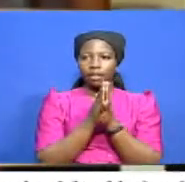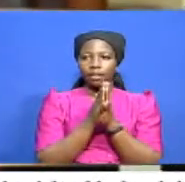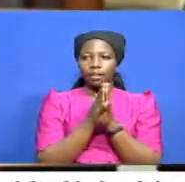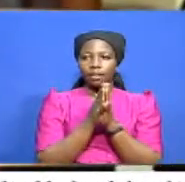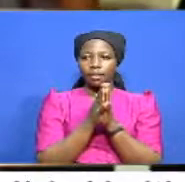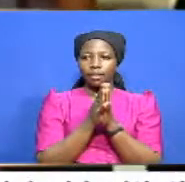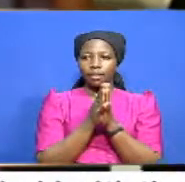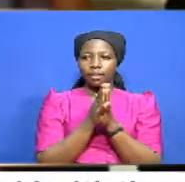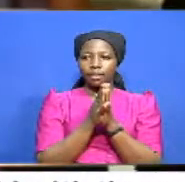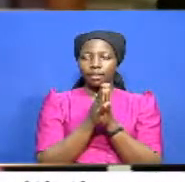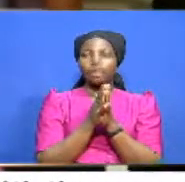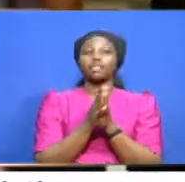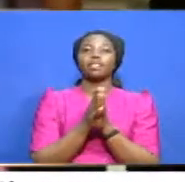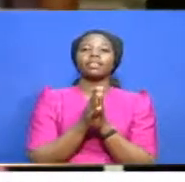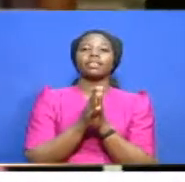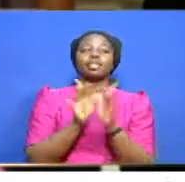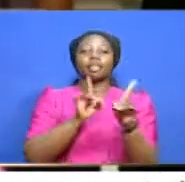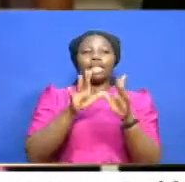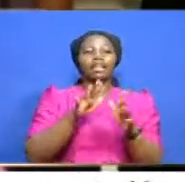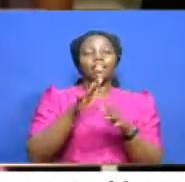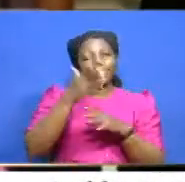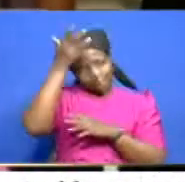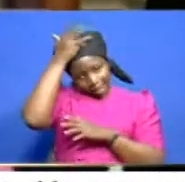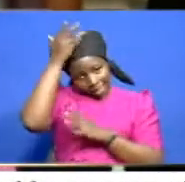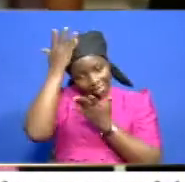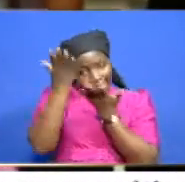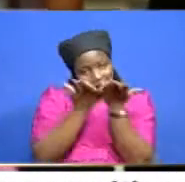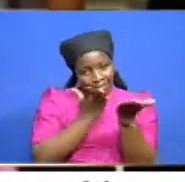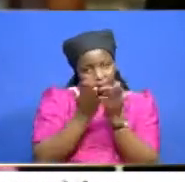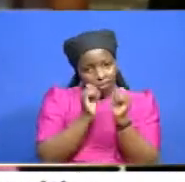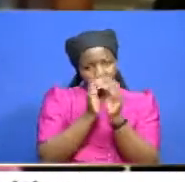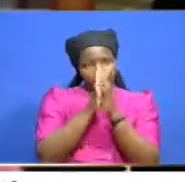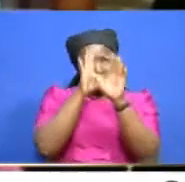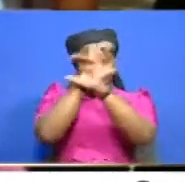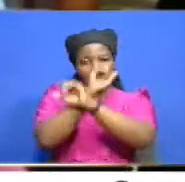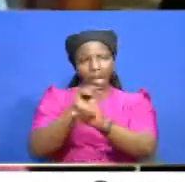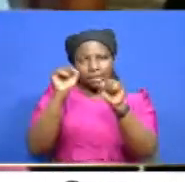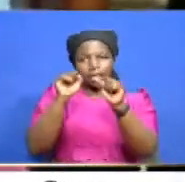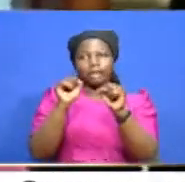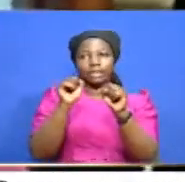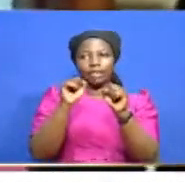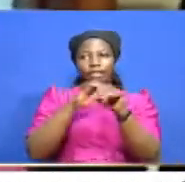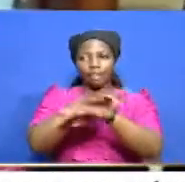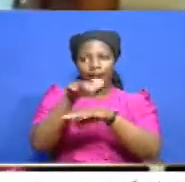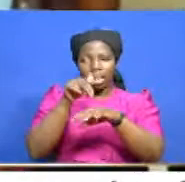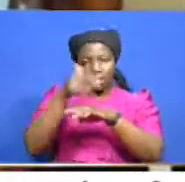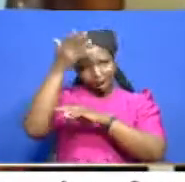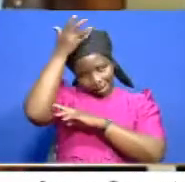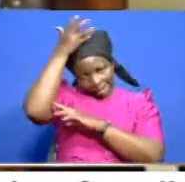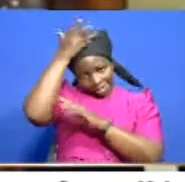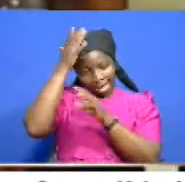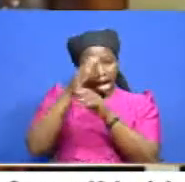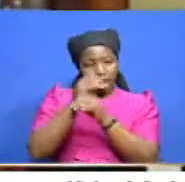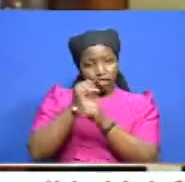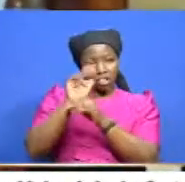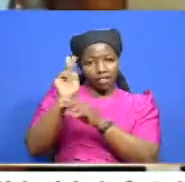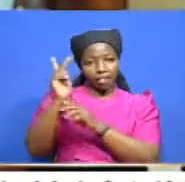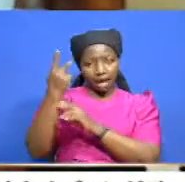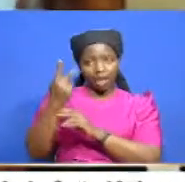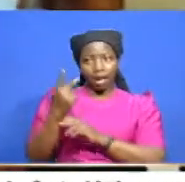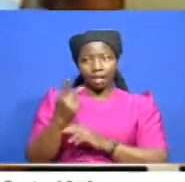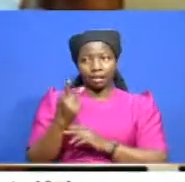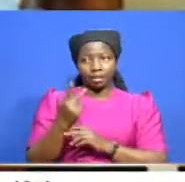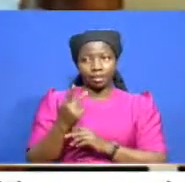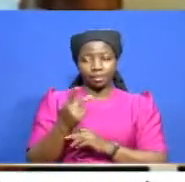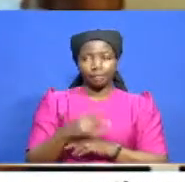the Director of Nursing Services, Dr. Nandili, and the President of the National Nurses Association of Kenya, Mr.